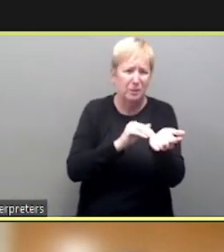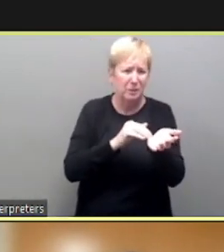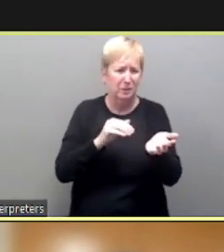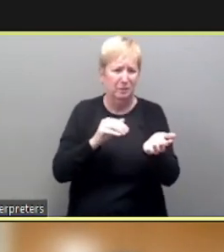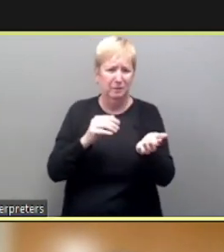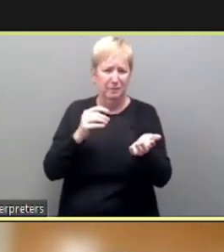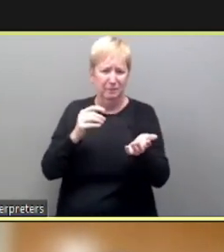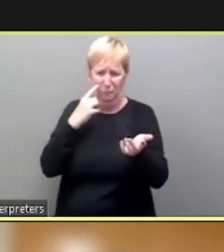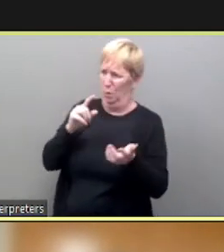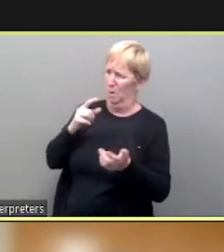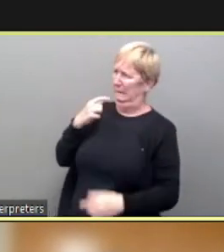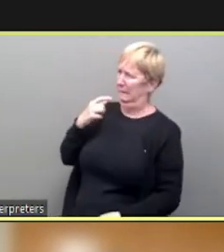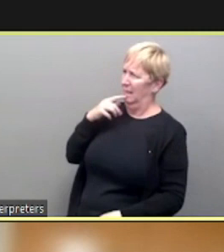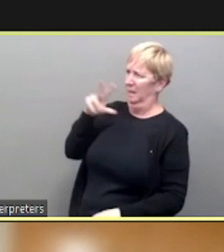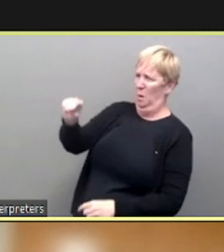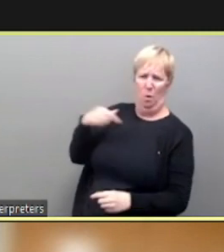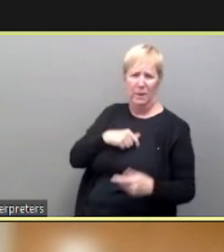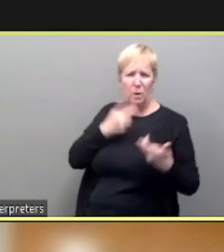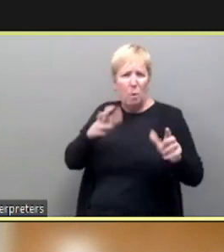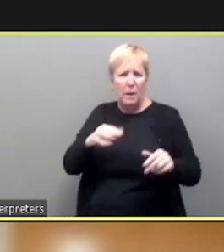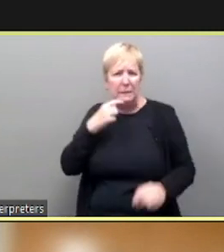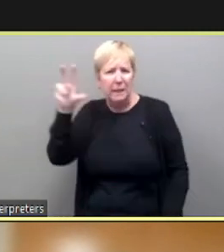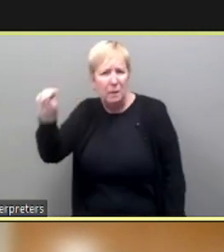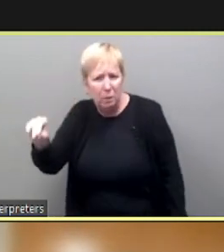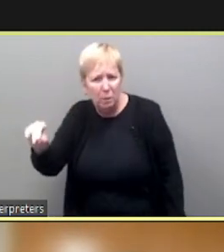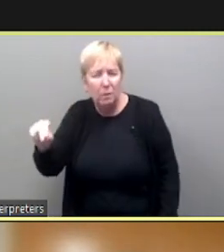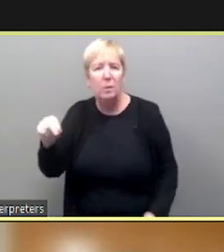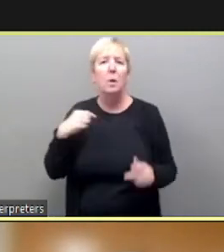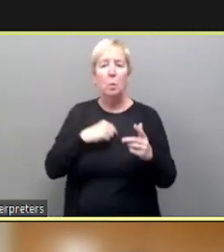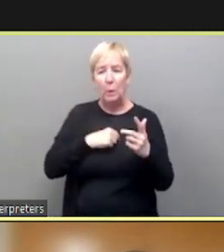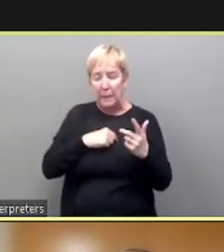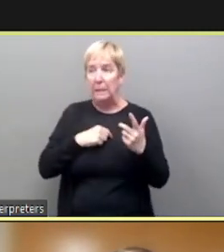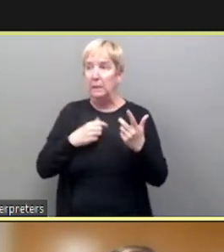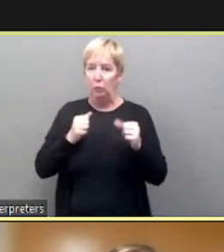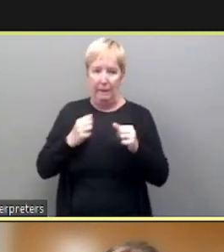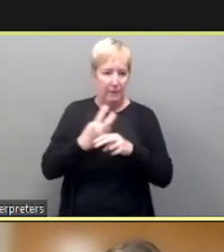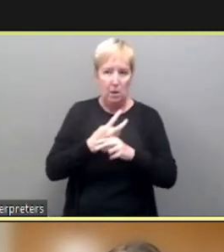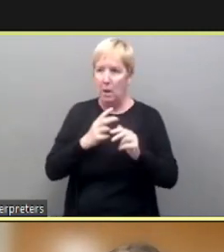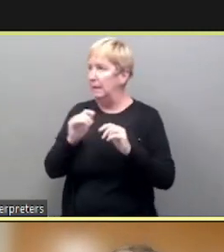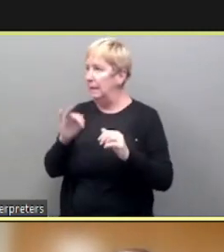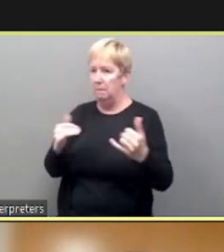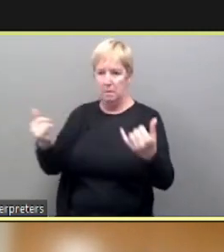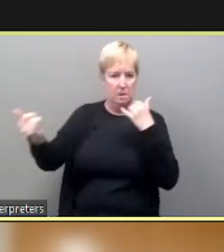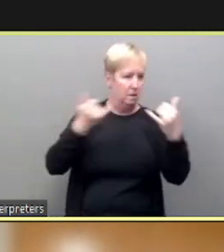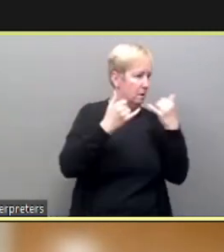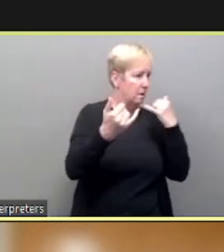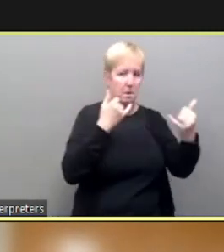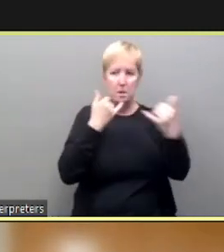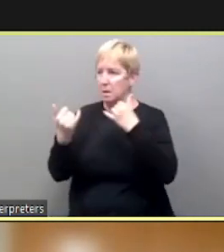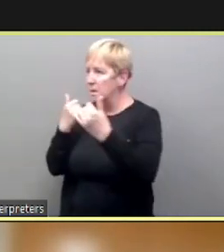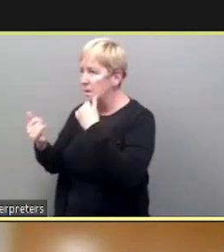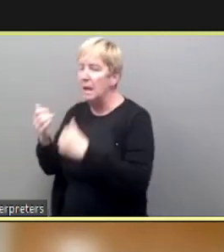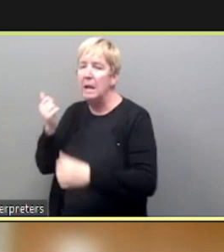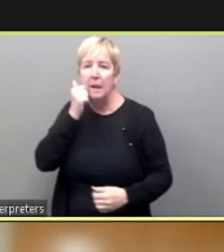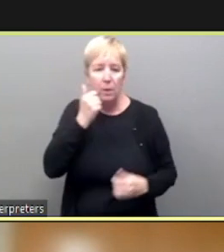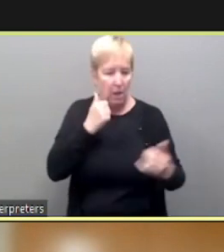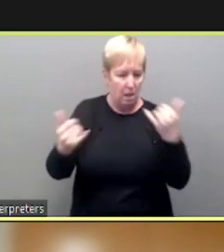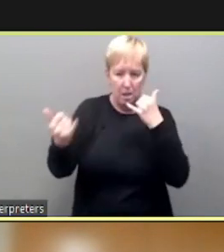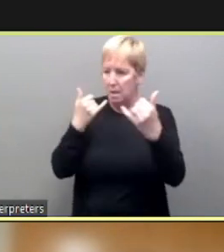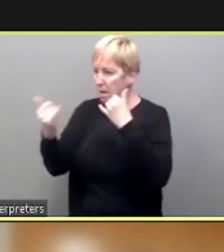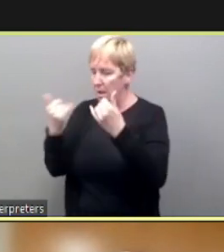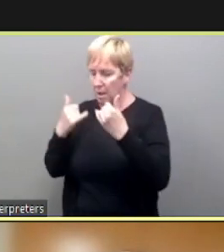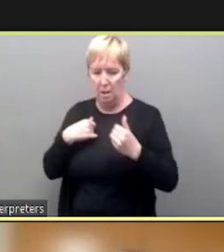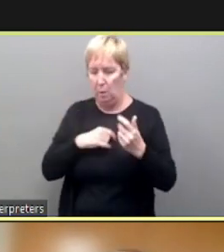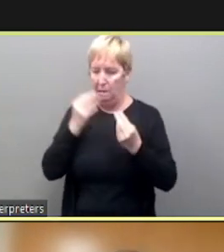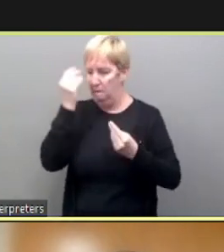at the call center. Our nurses try to reconcile the list of calls they receive every 24 hours and do a little loop